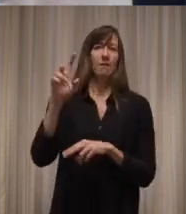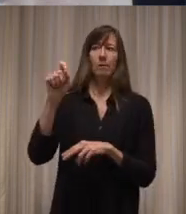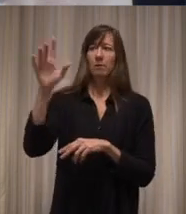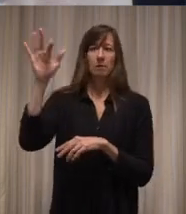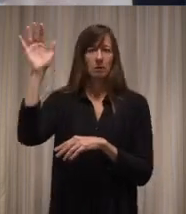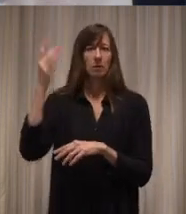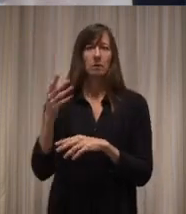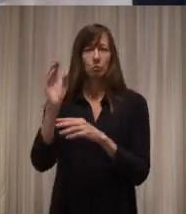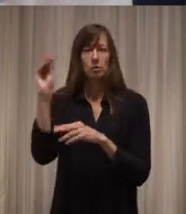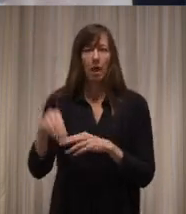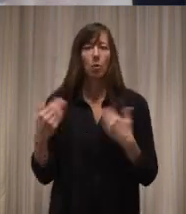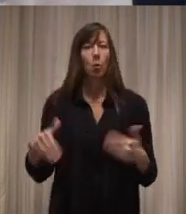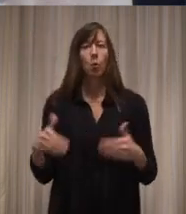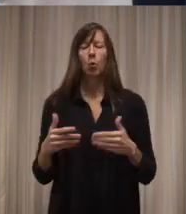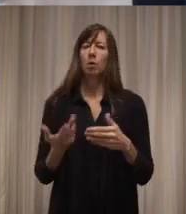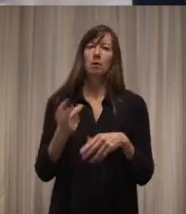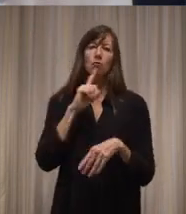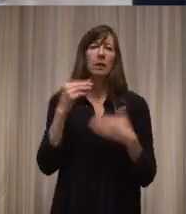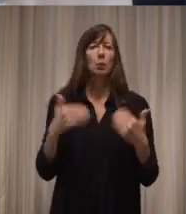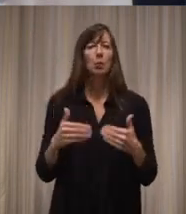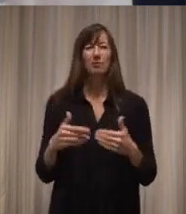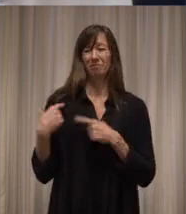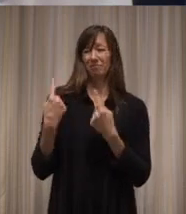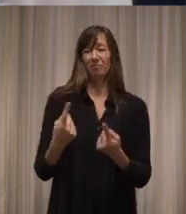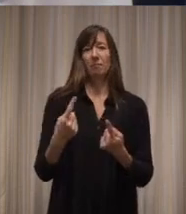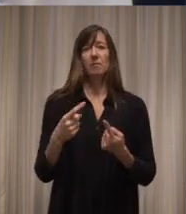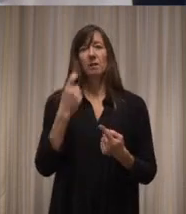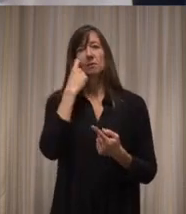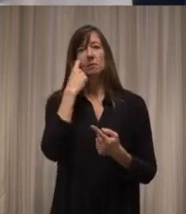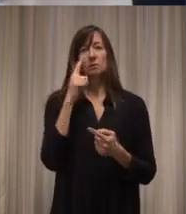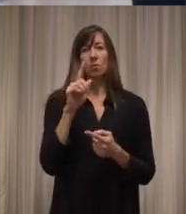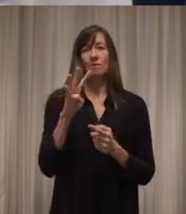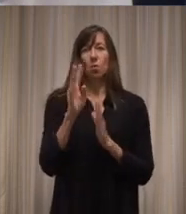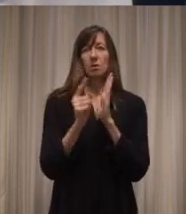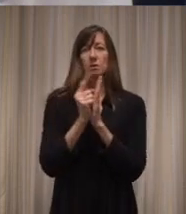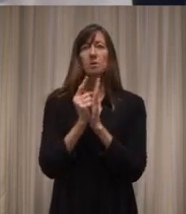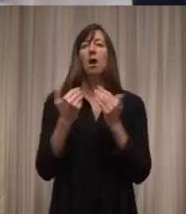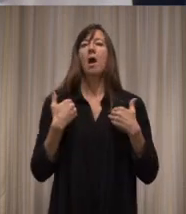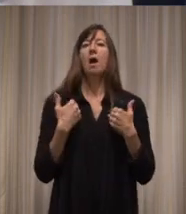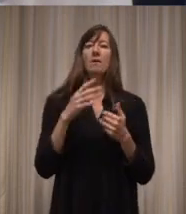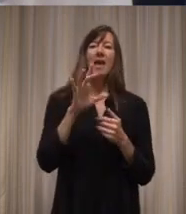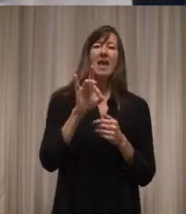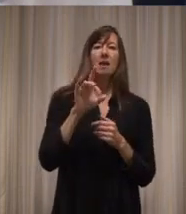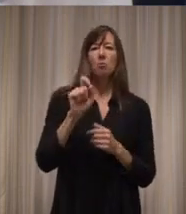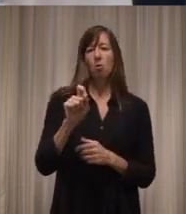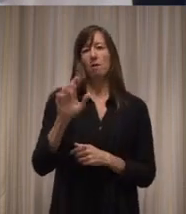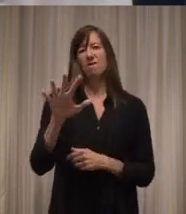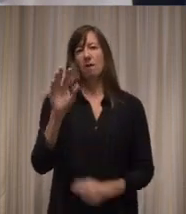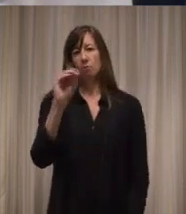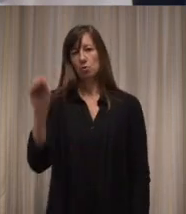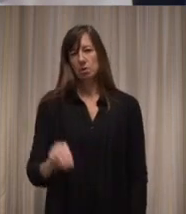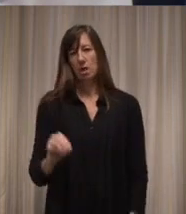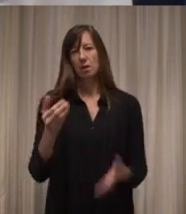wave. In the last 24 hours, where we had the 152 cases, we're at an 8.5% new